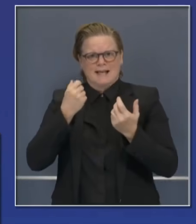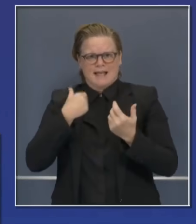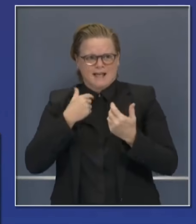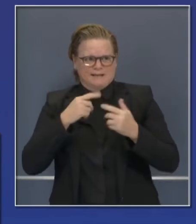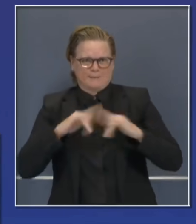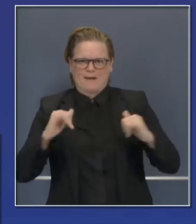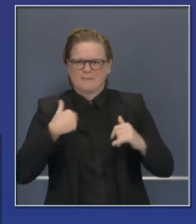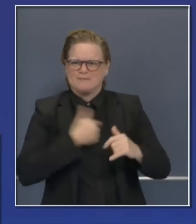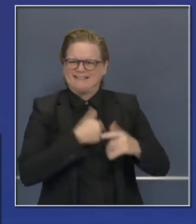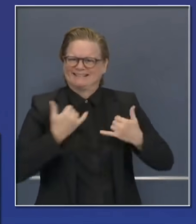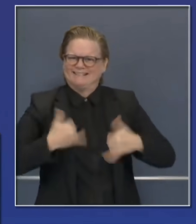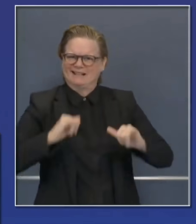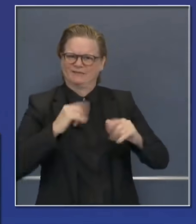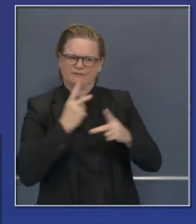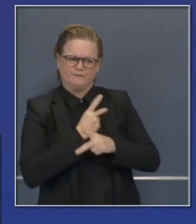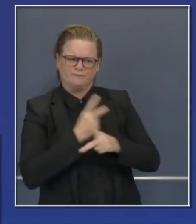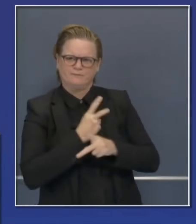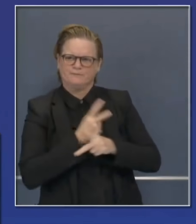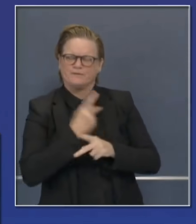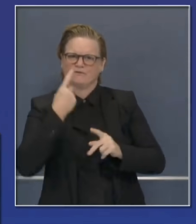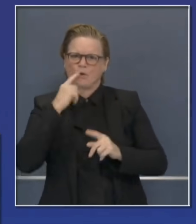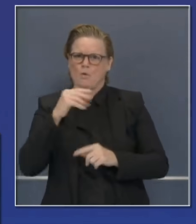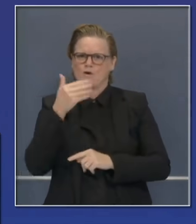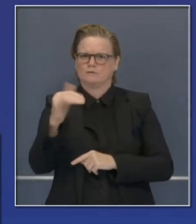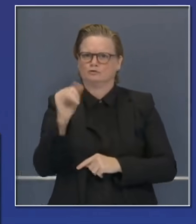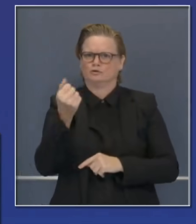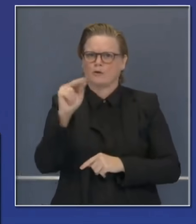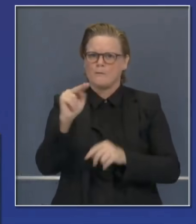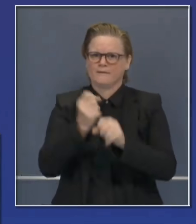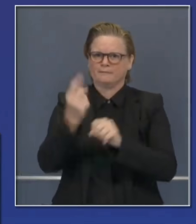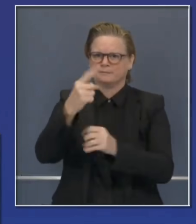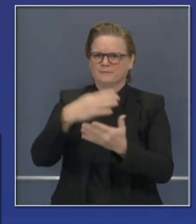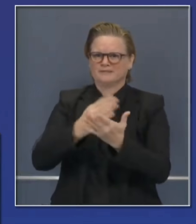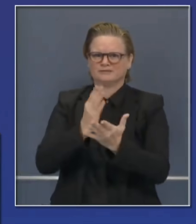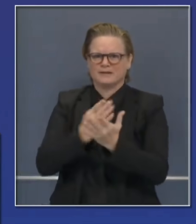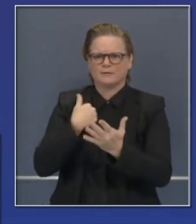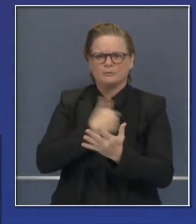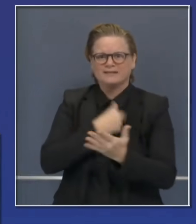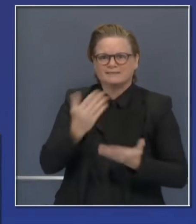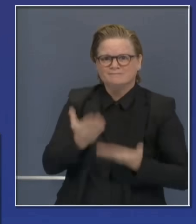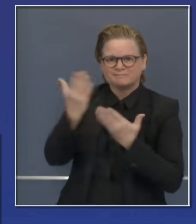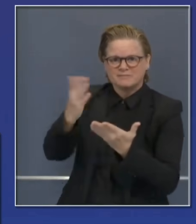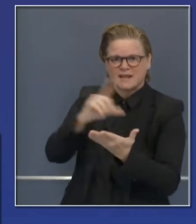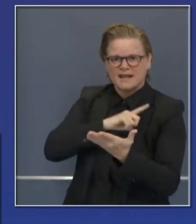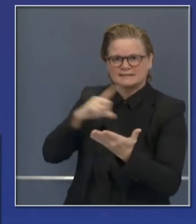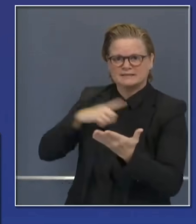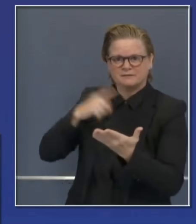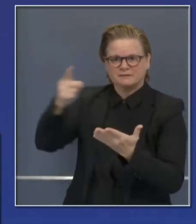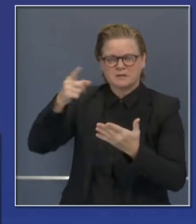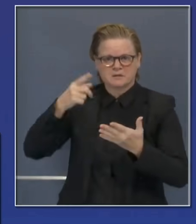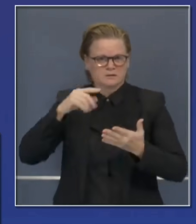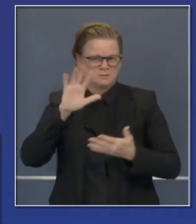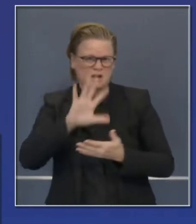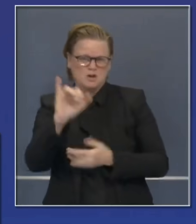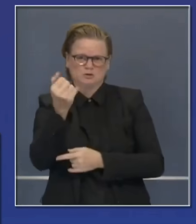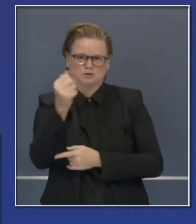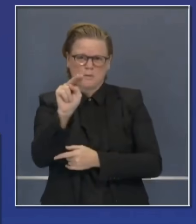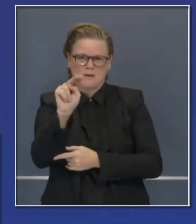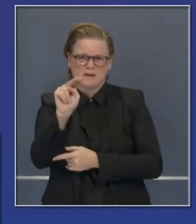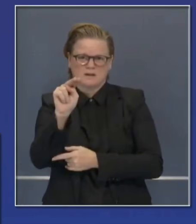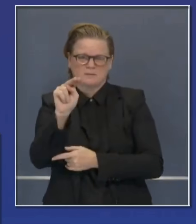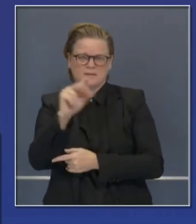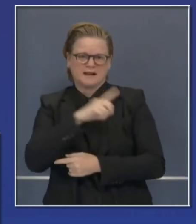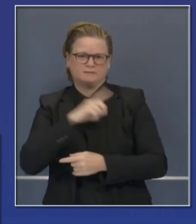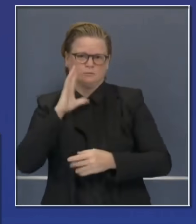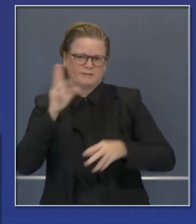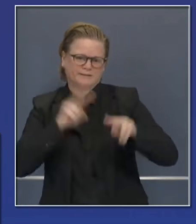in January to the legislature. And that has been important, but let me now offer some additional insight on